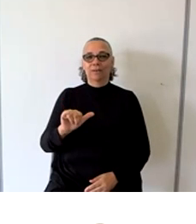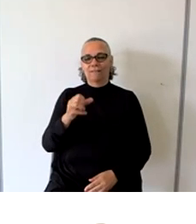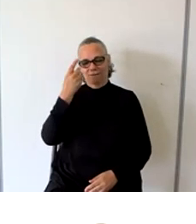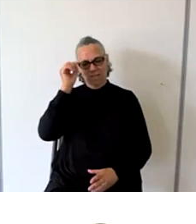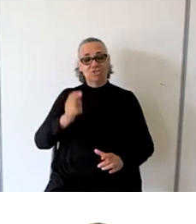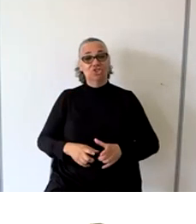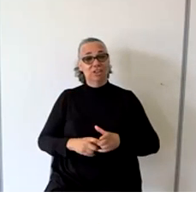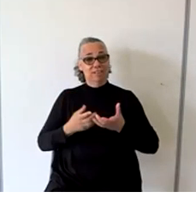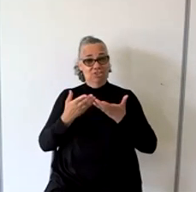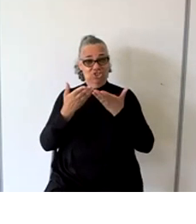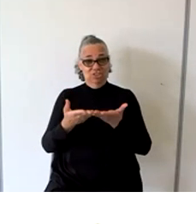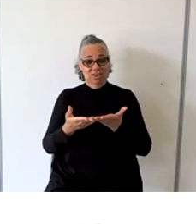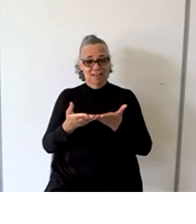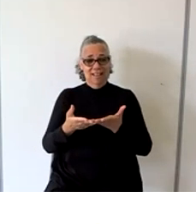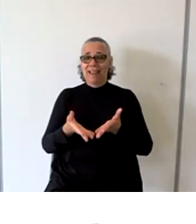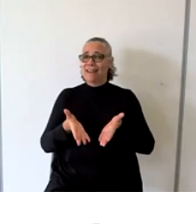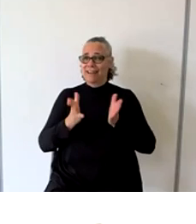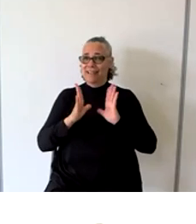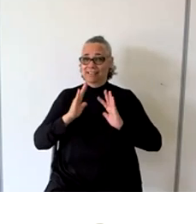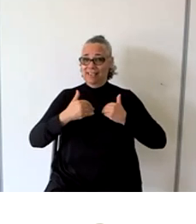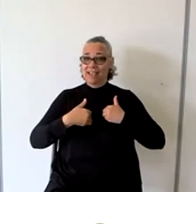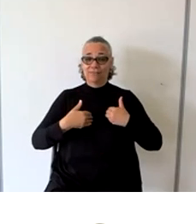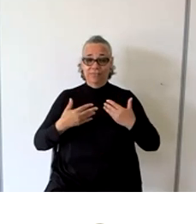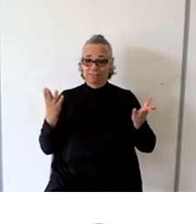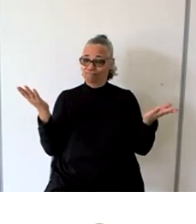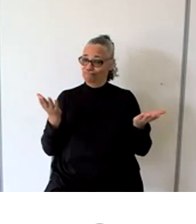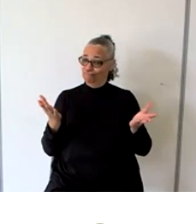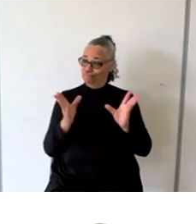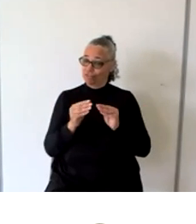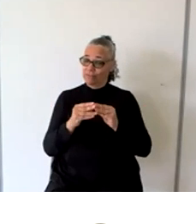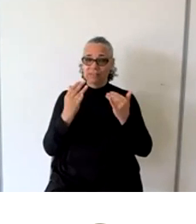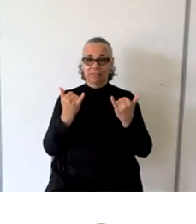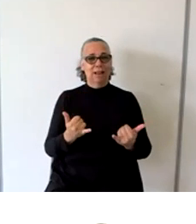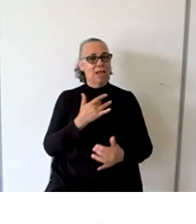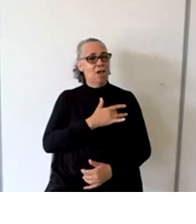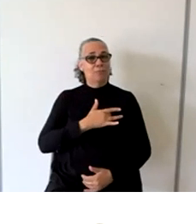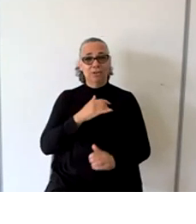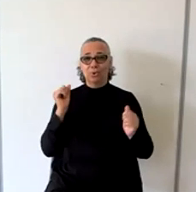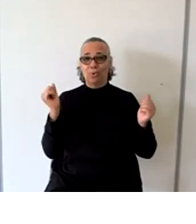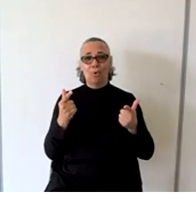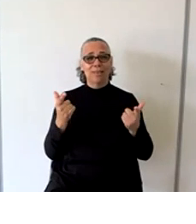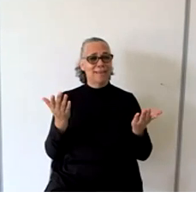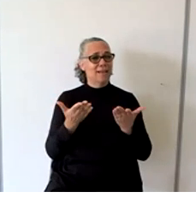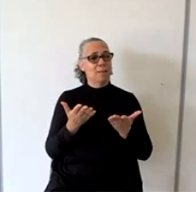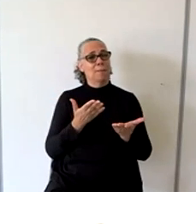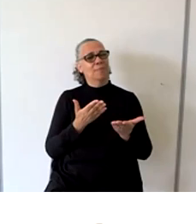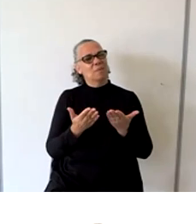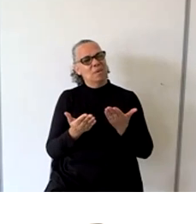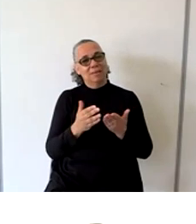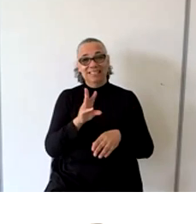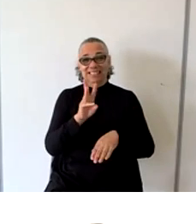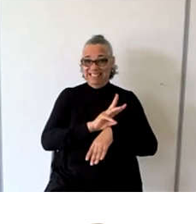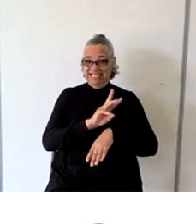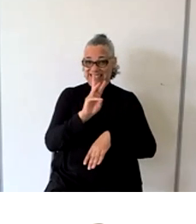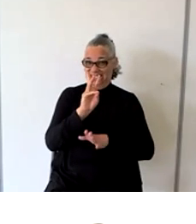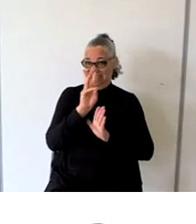to have this session today. I appreciate everyone who has been in attendance. We have about 6 minutes until the next